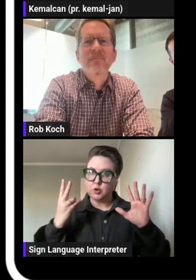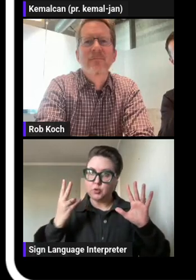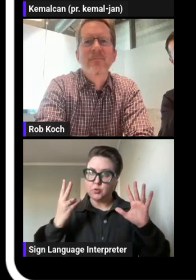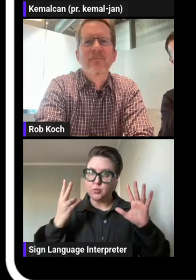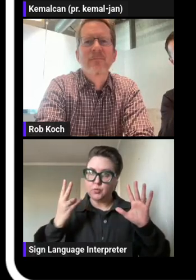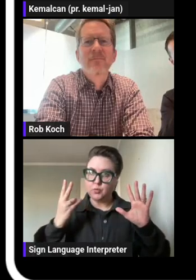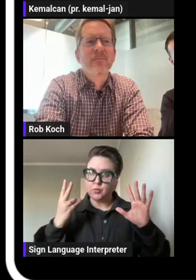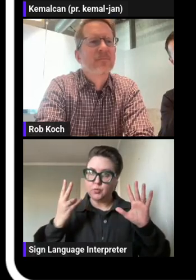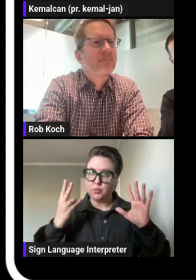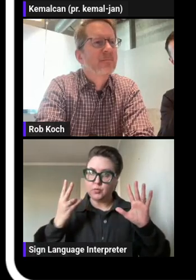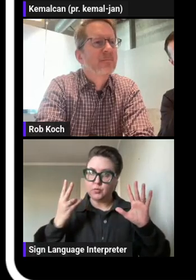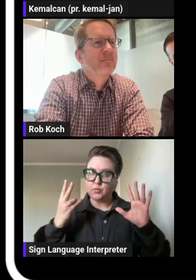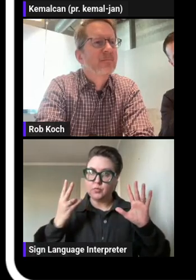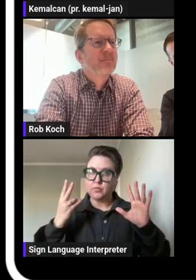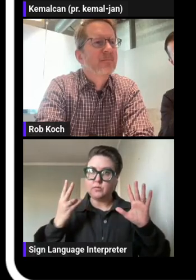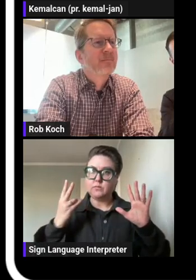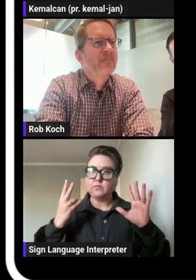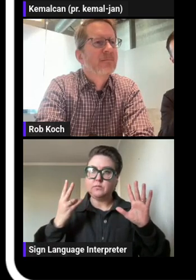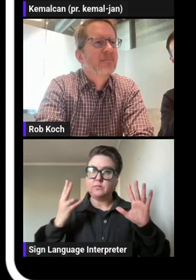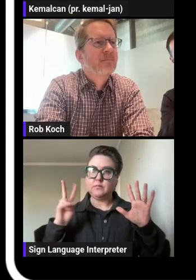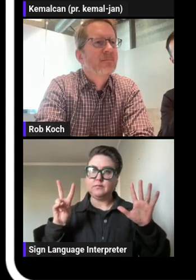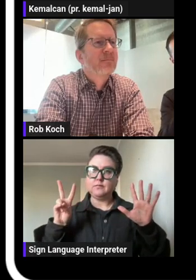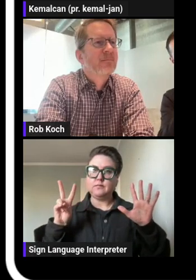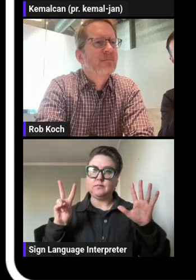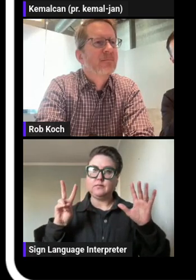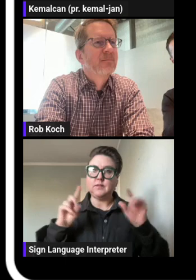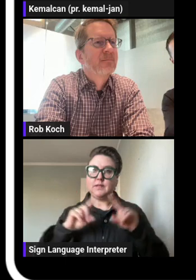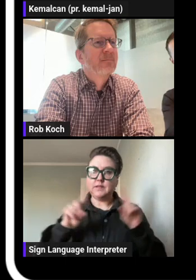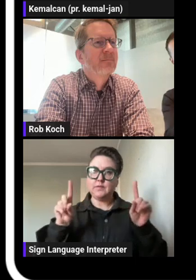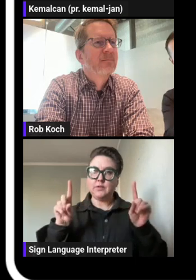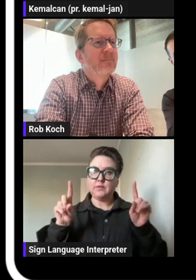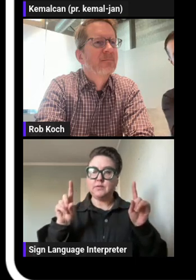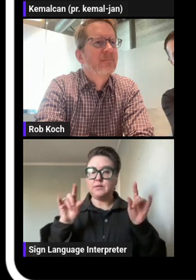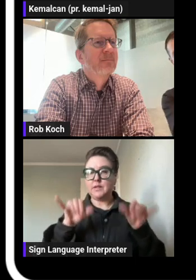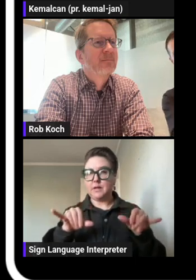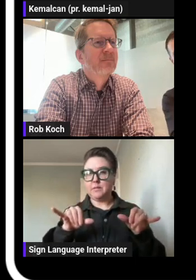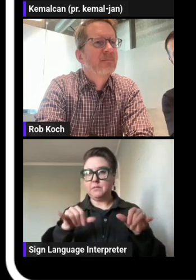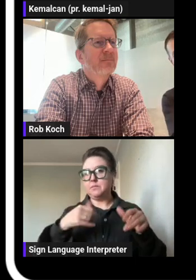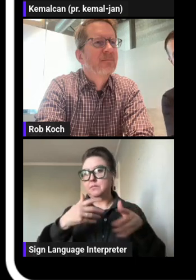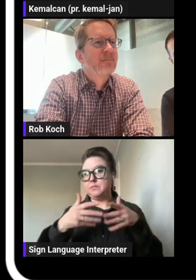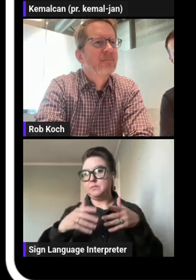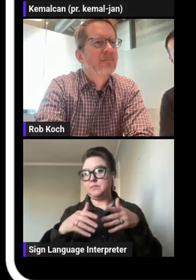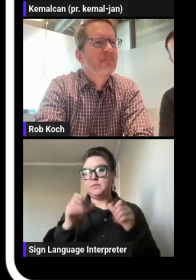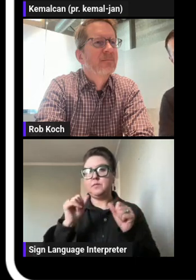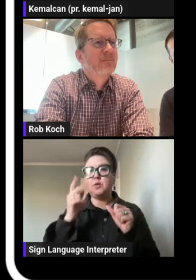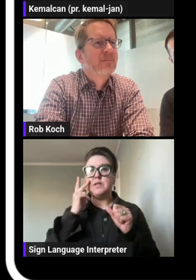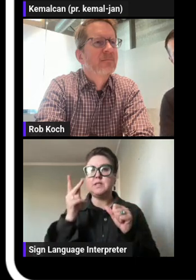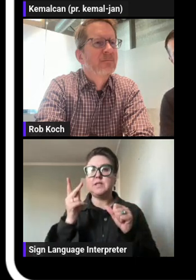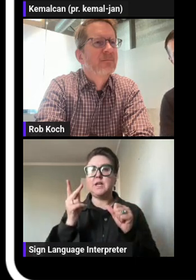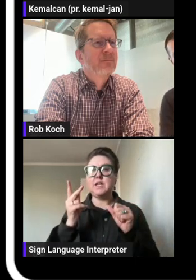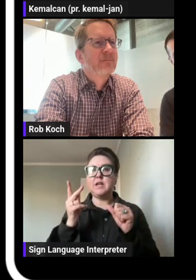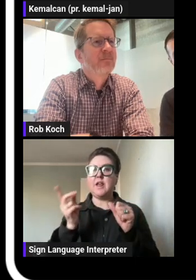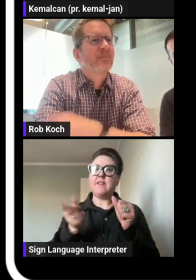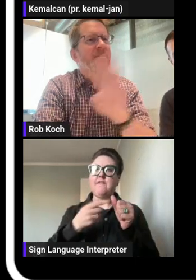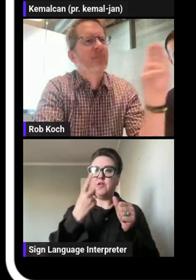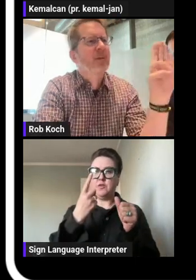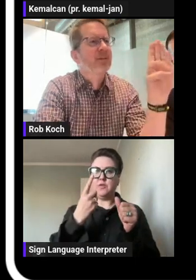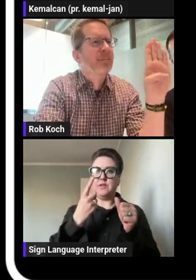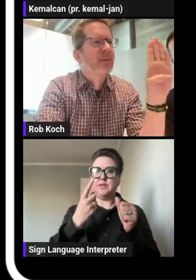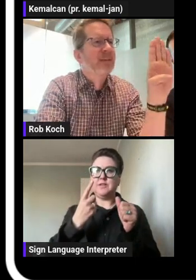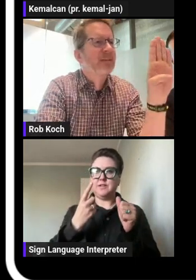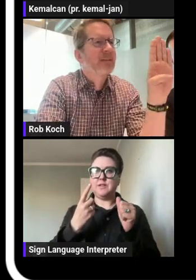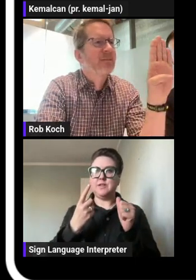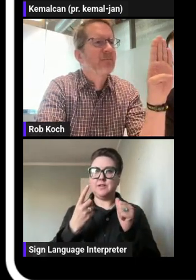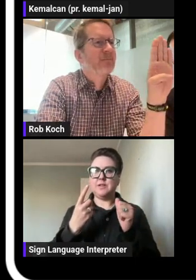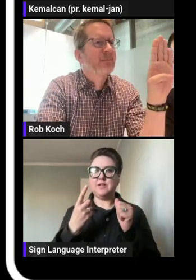one of them can be different, obviously, or same. Just see the first. Yeah, 21.